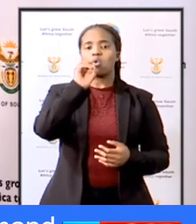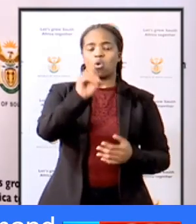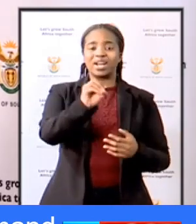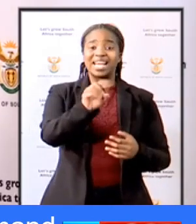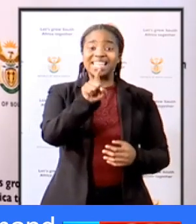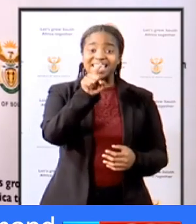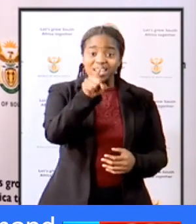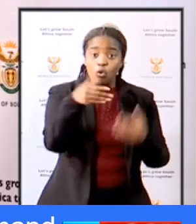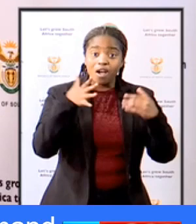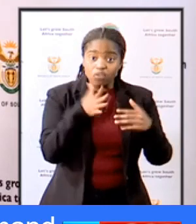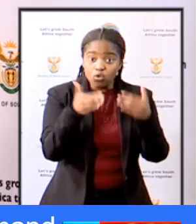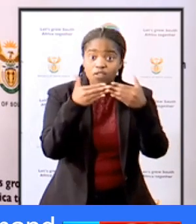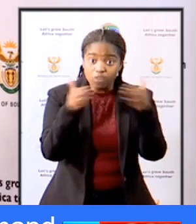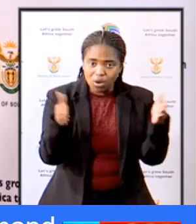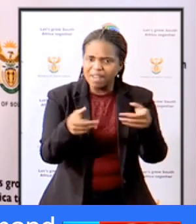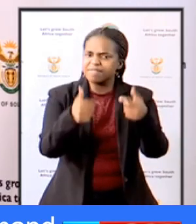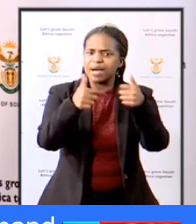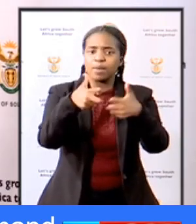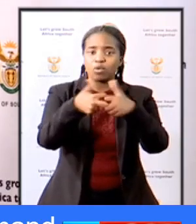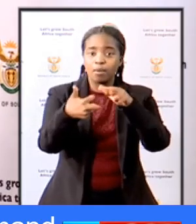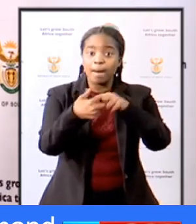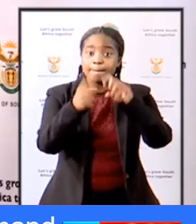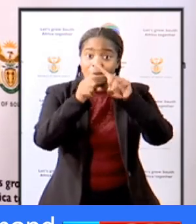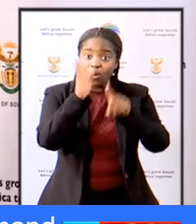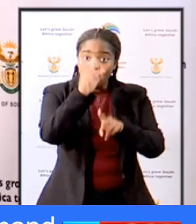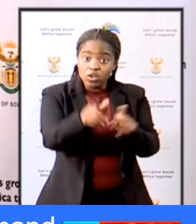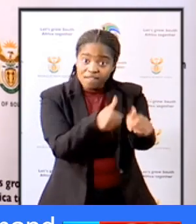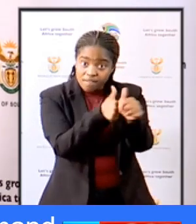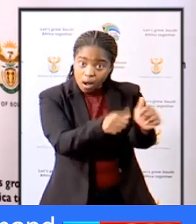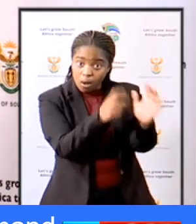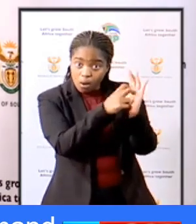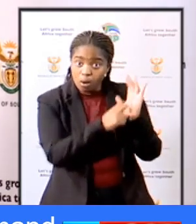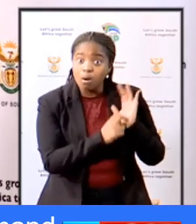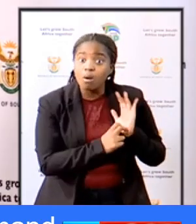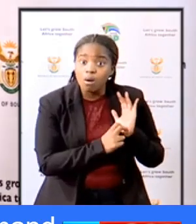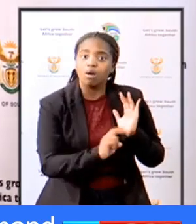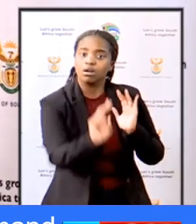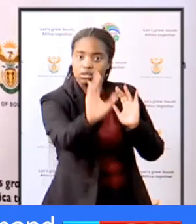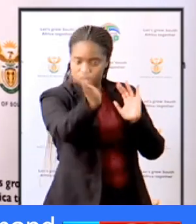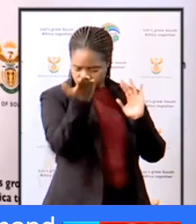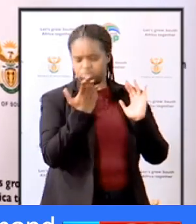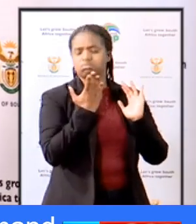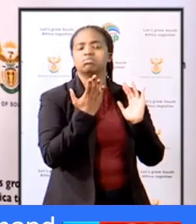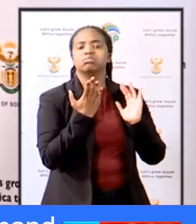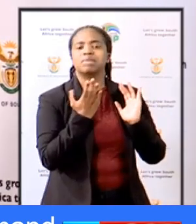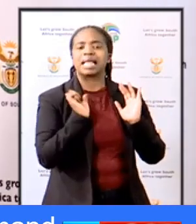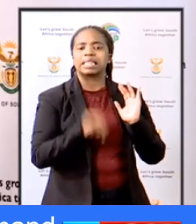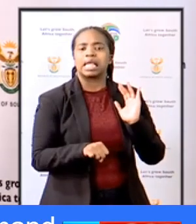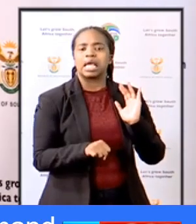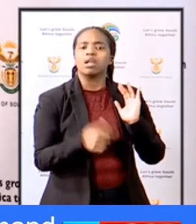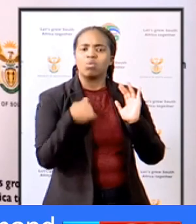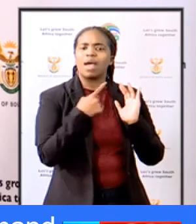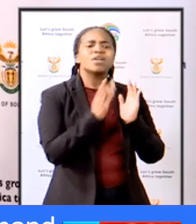in place to combat the spread of the disease in any sector, not only in the churches, but